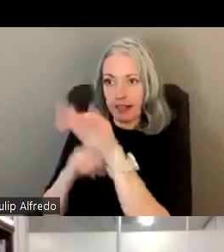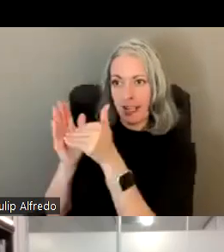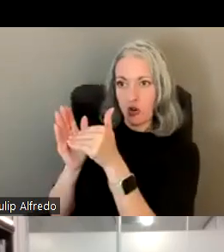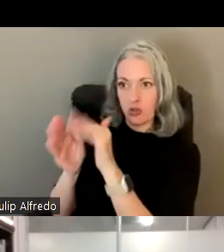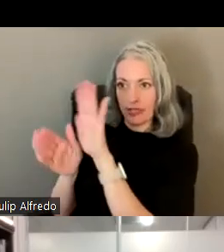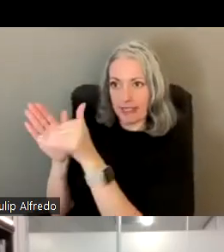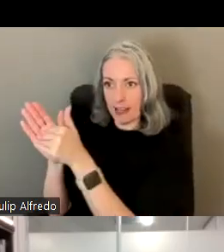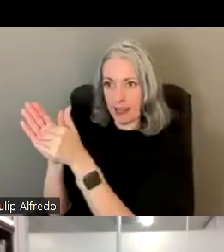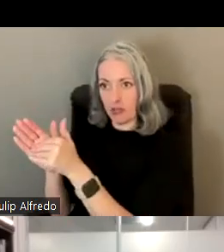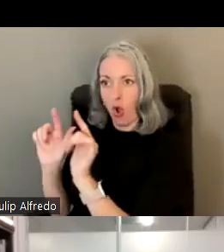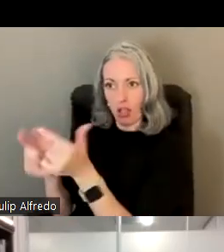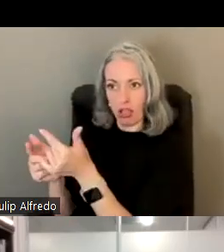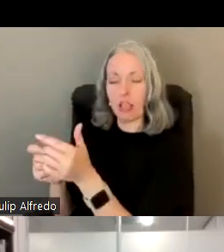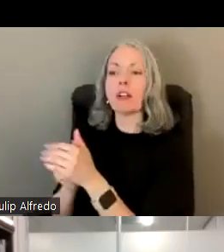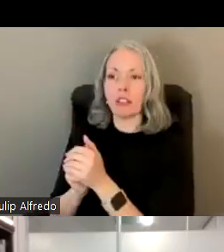just the